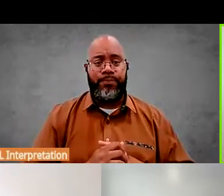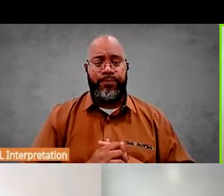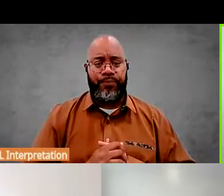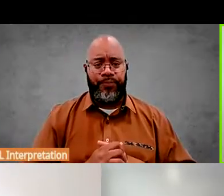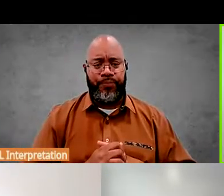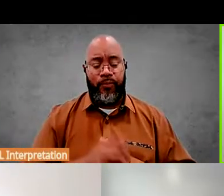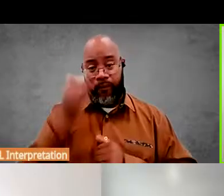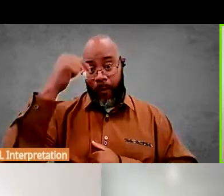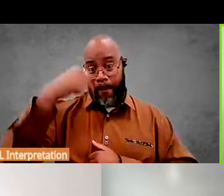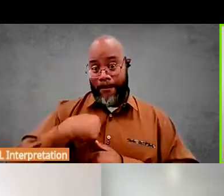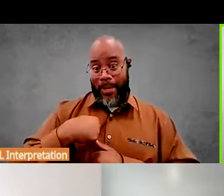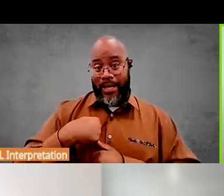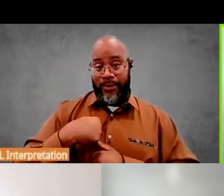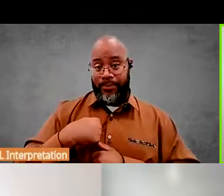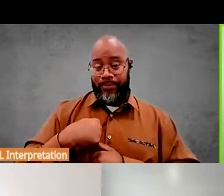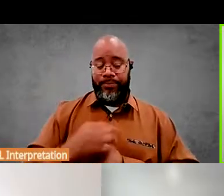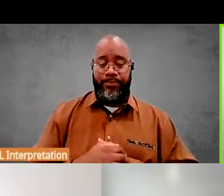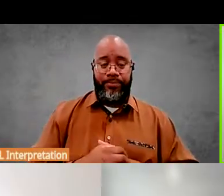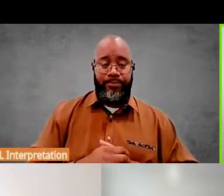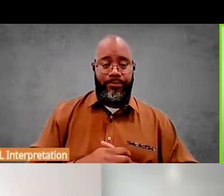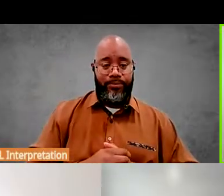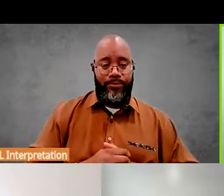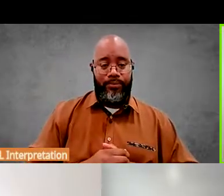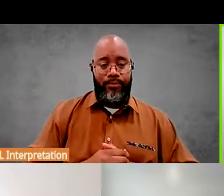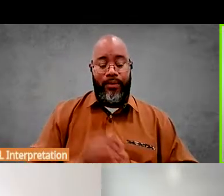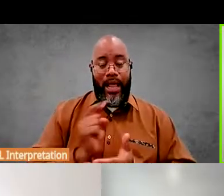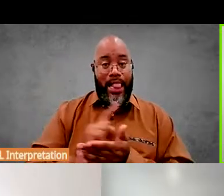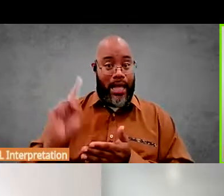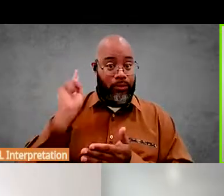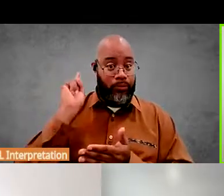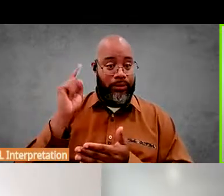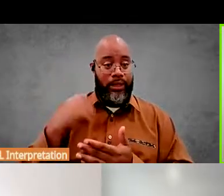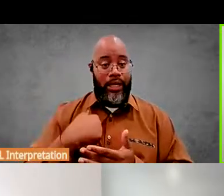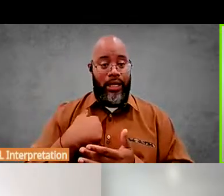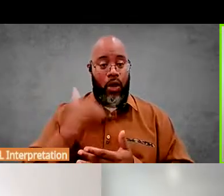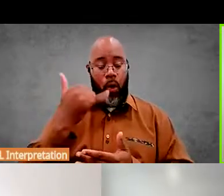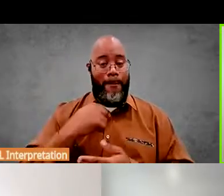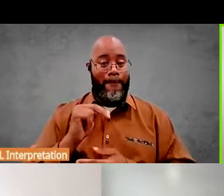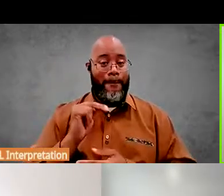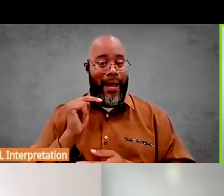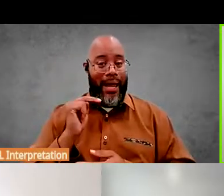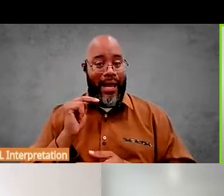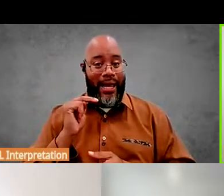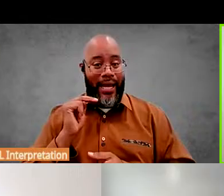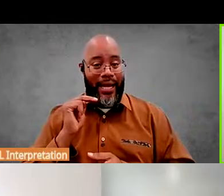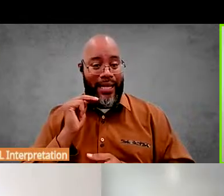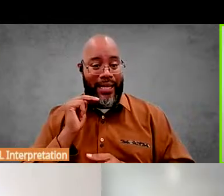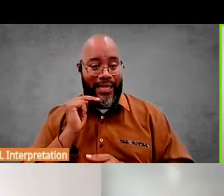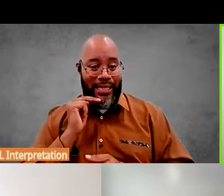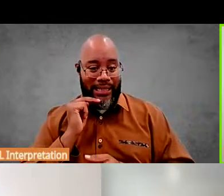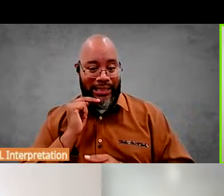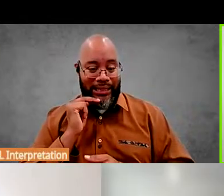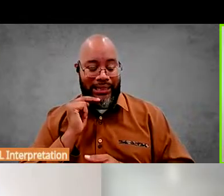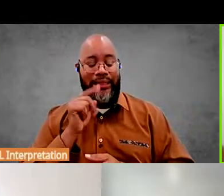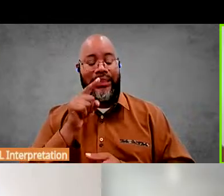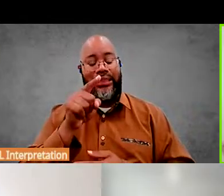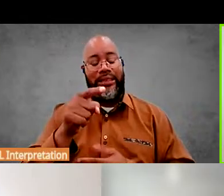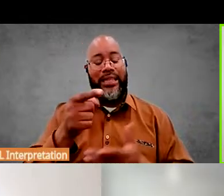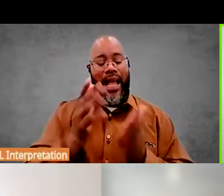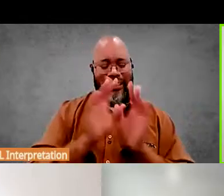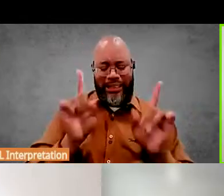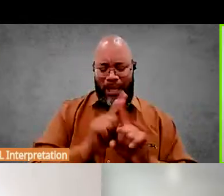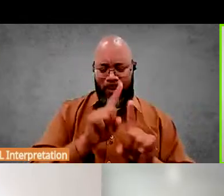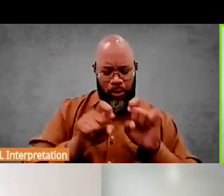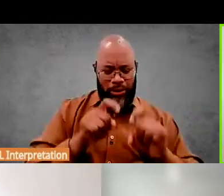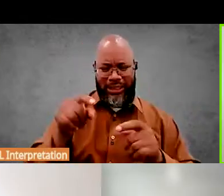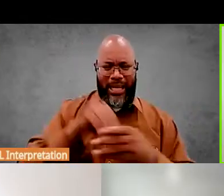for me, I like last week I called my niece. She actually posed this same question. She's in medical